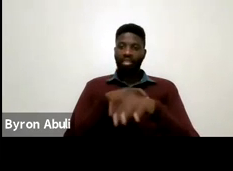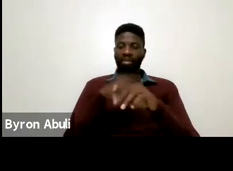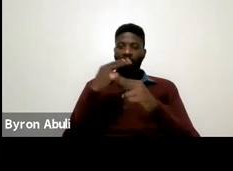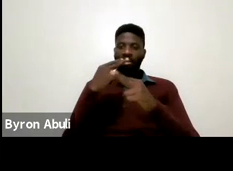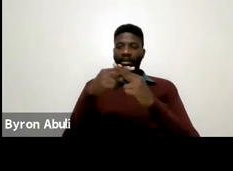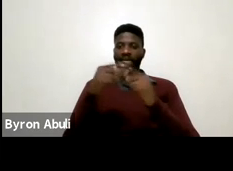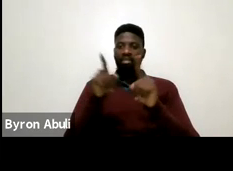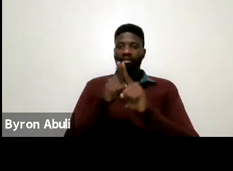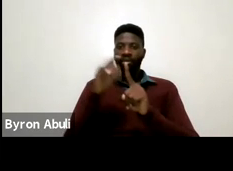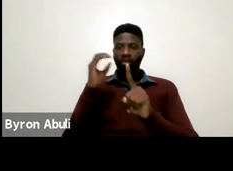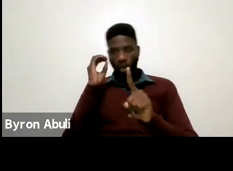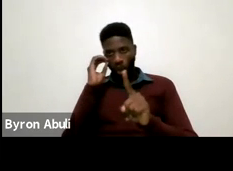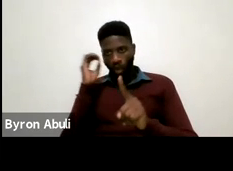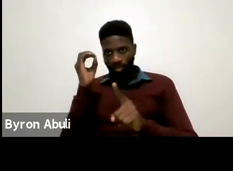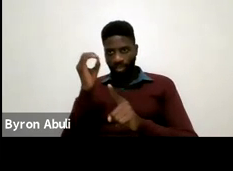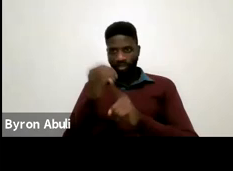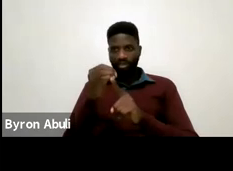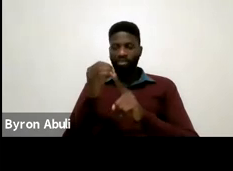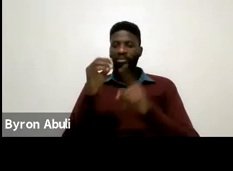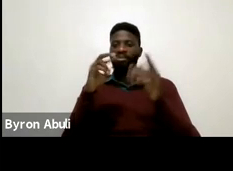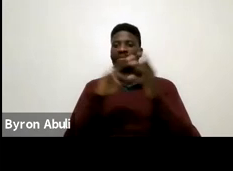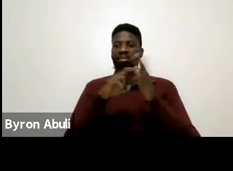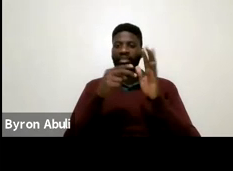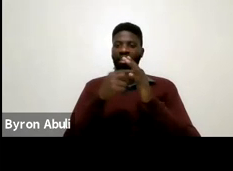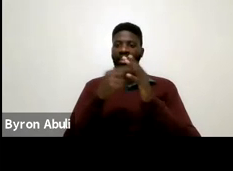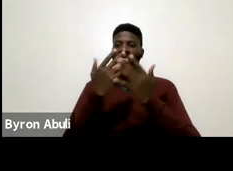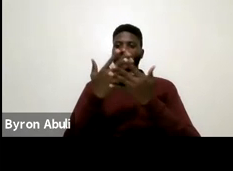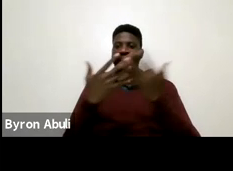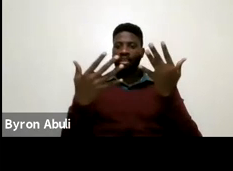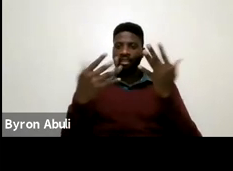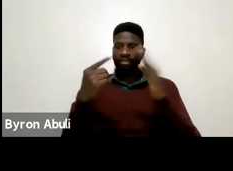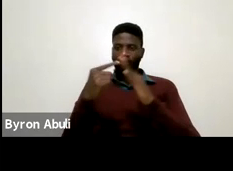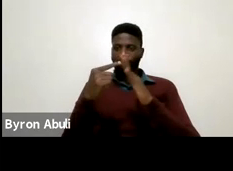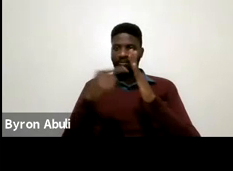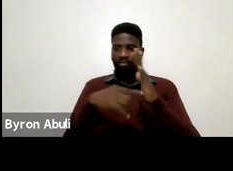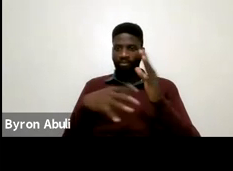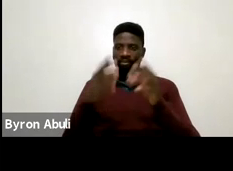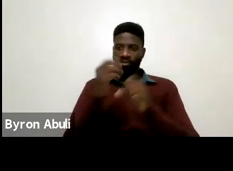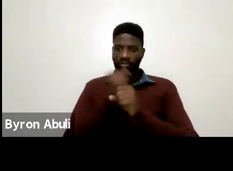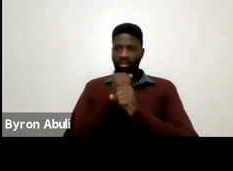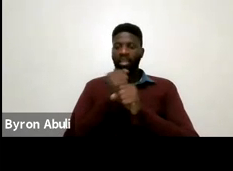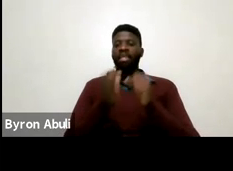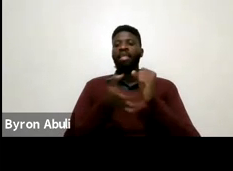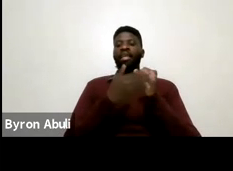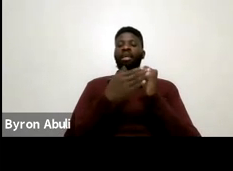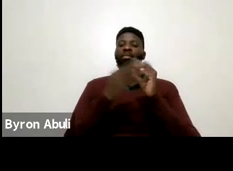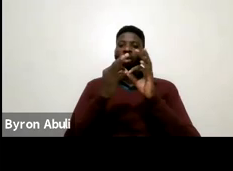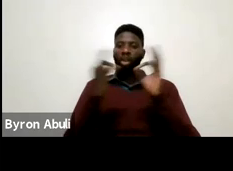like there are a number of things that you need to put in place, which are the building stones to the long-term objectives and long-term